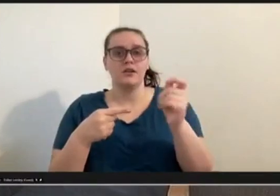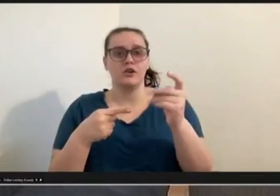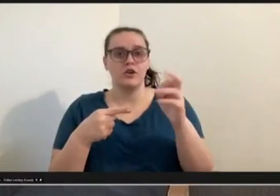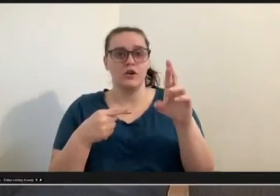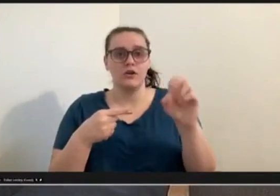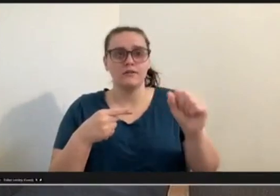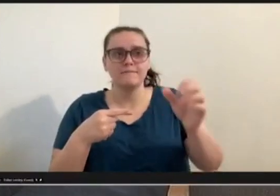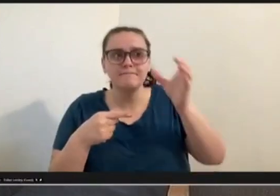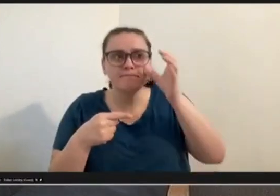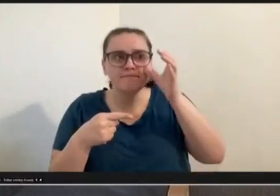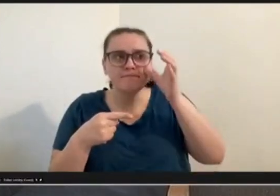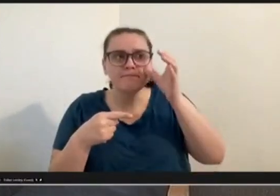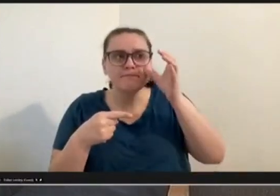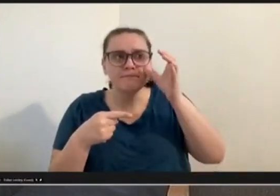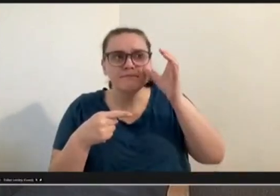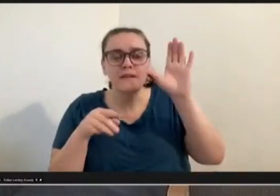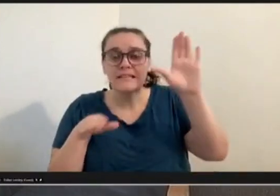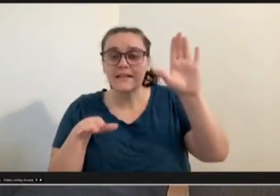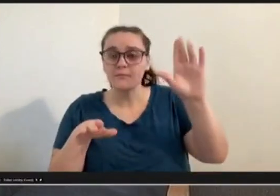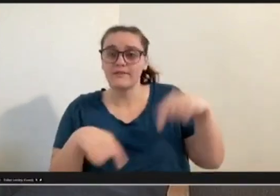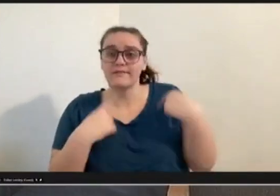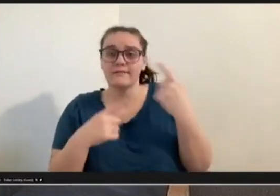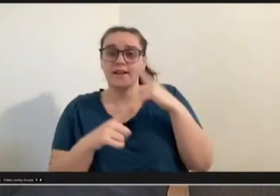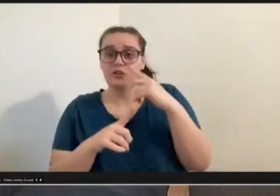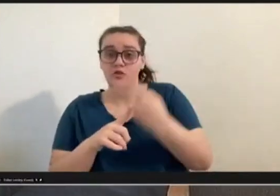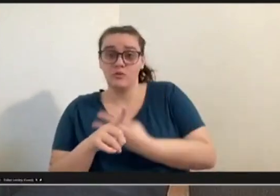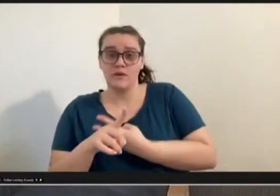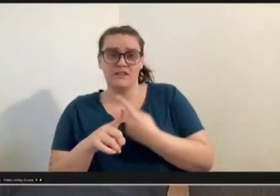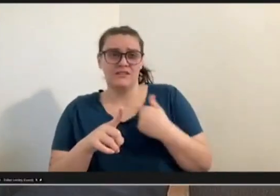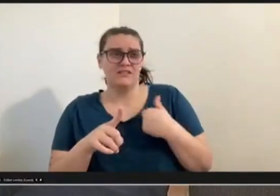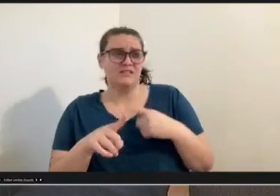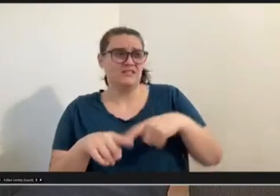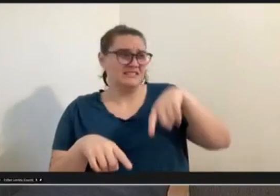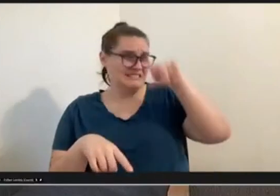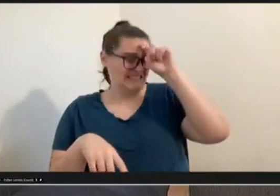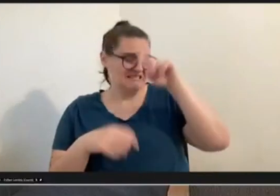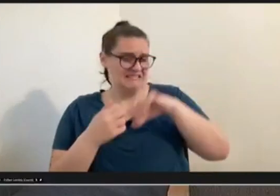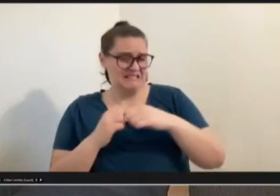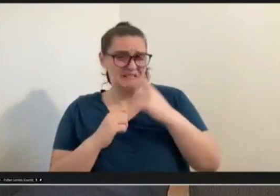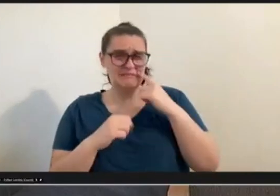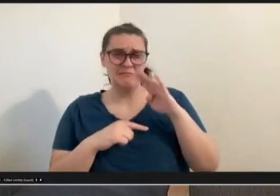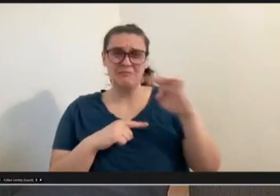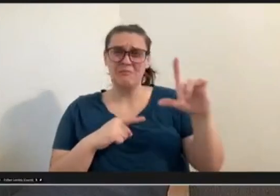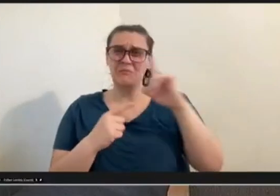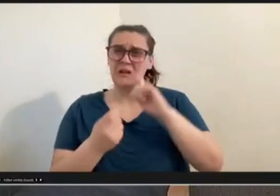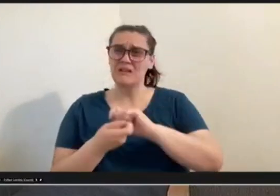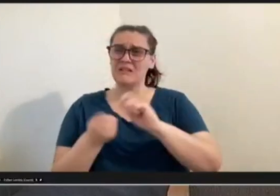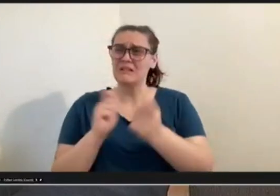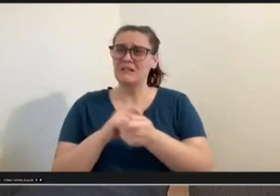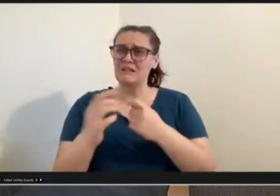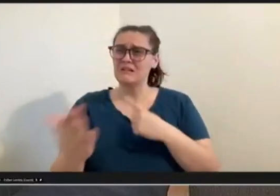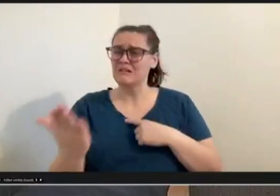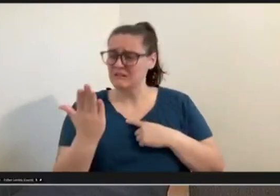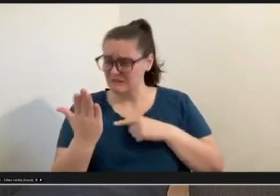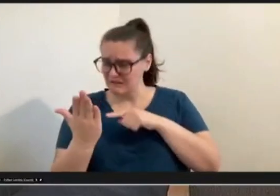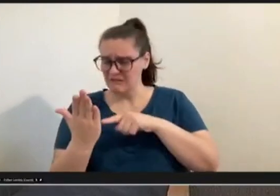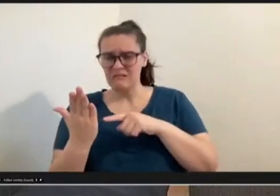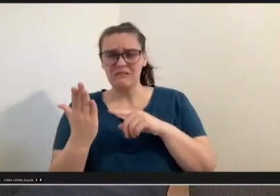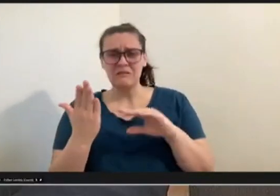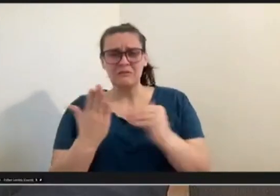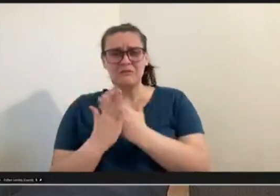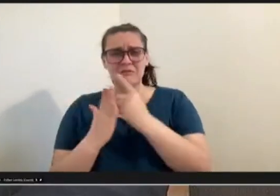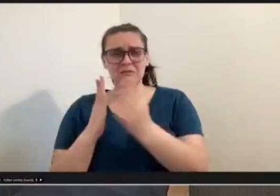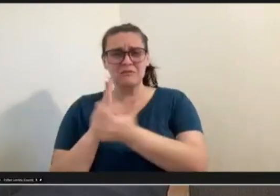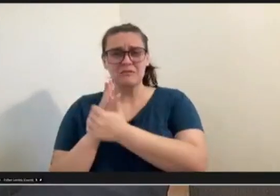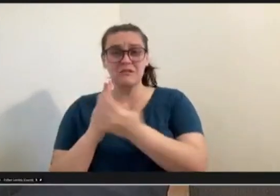confused as to how this bill evolved into what we have today. House Bill 2199A started out as a simple